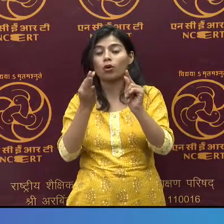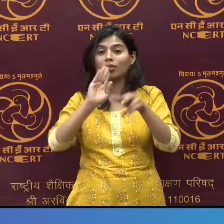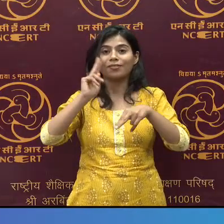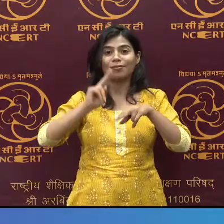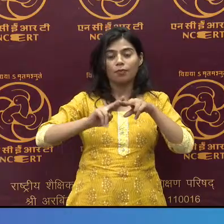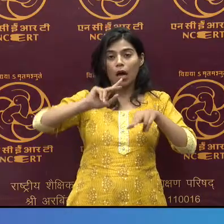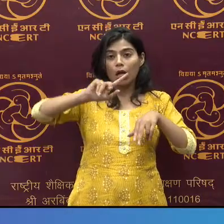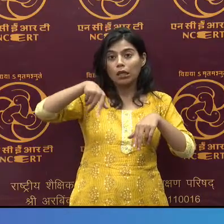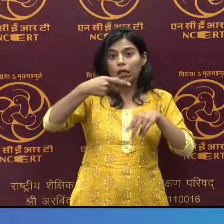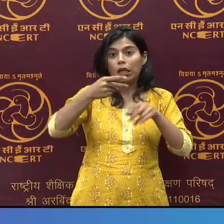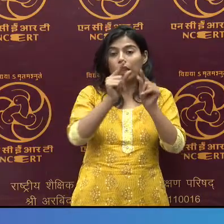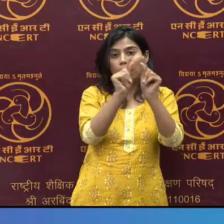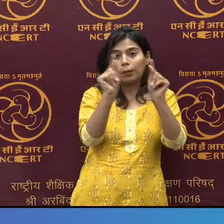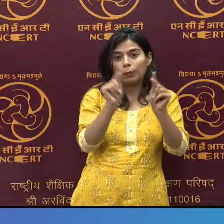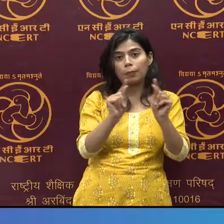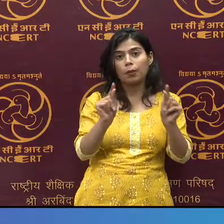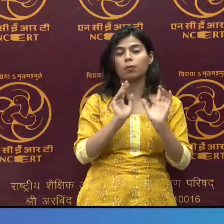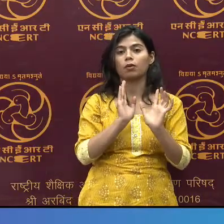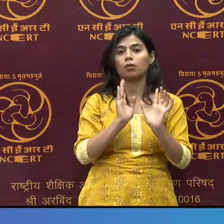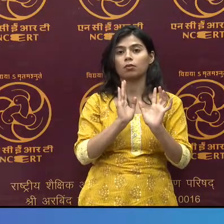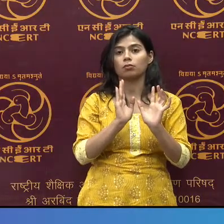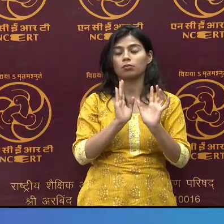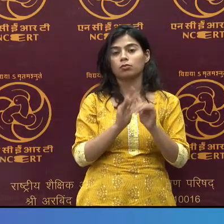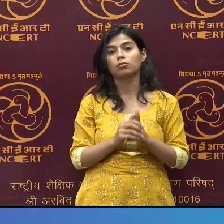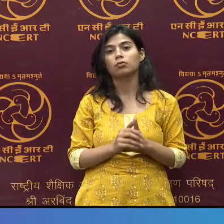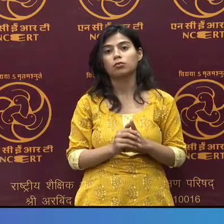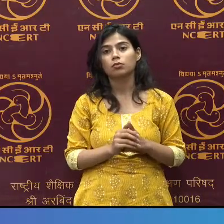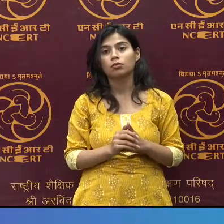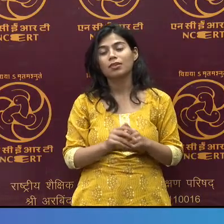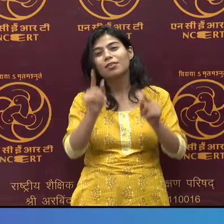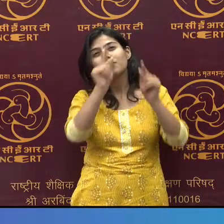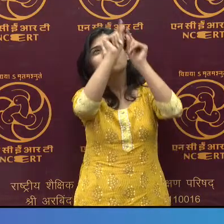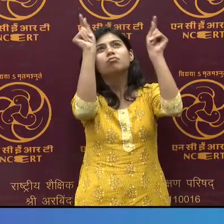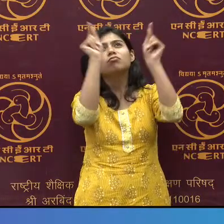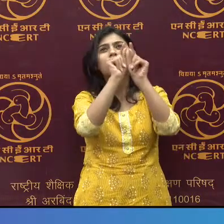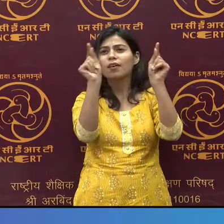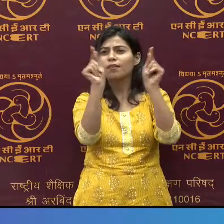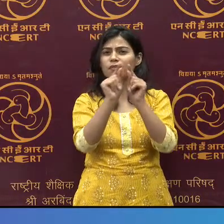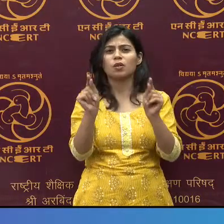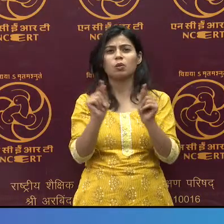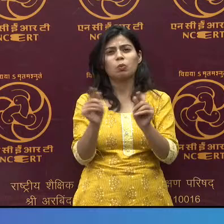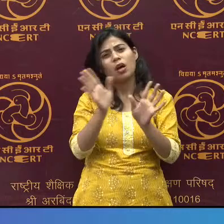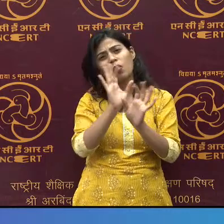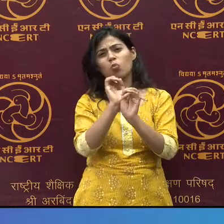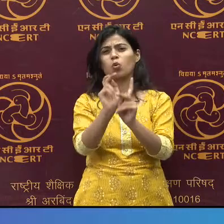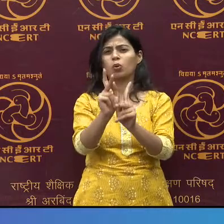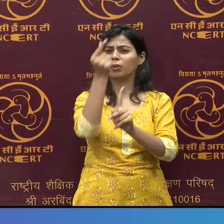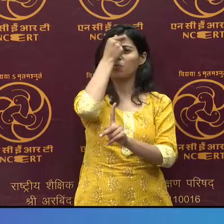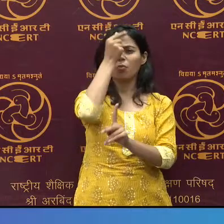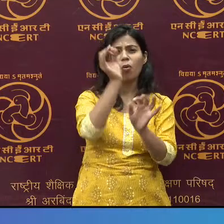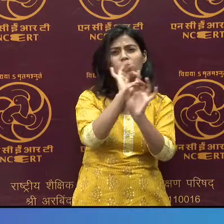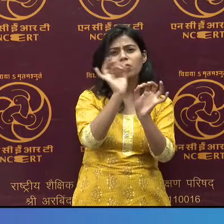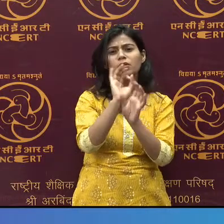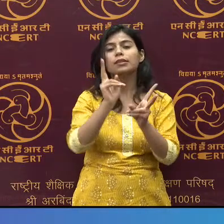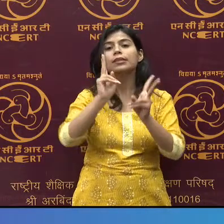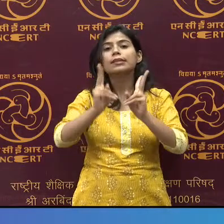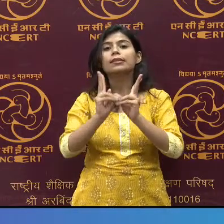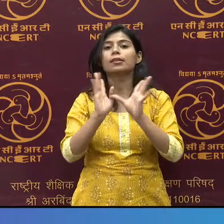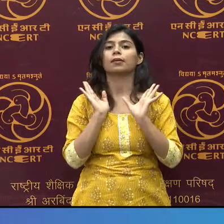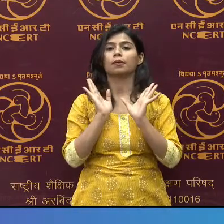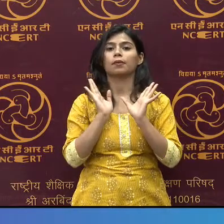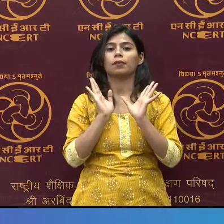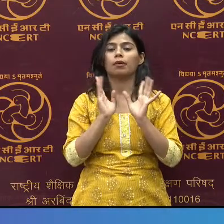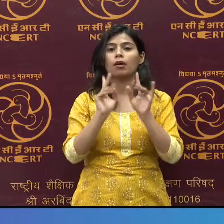clean and legible, you might. If you don't want to leave the line, it's okay. Okay. That's not a problem. It's just that you need